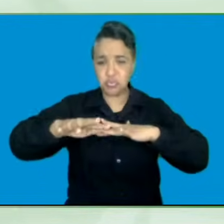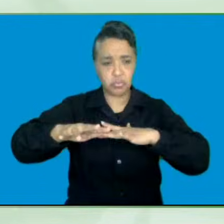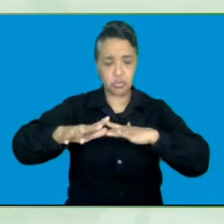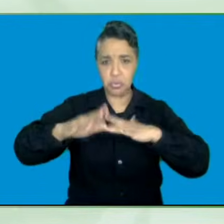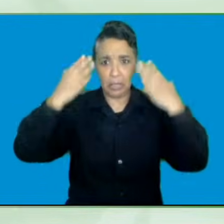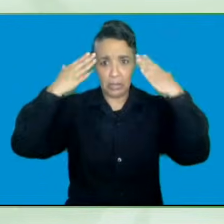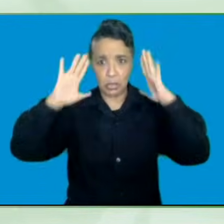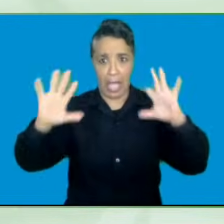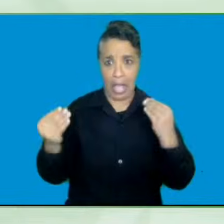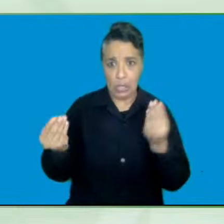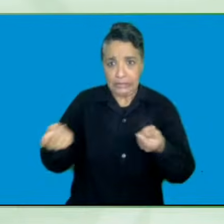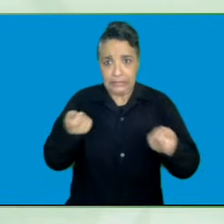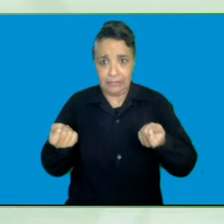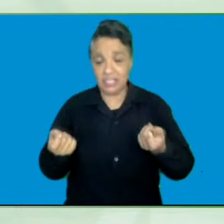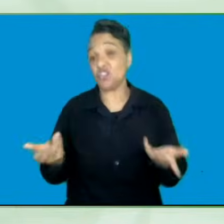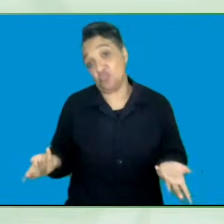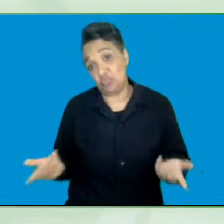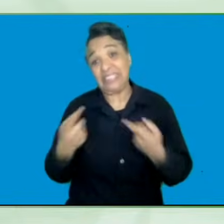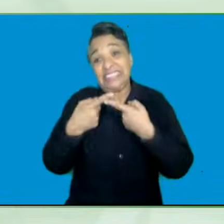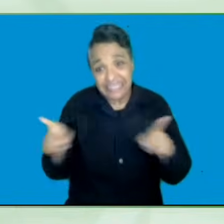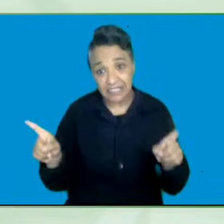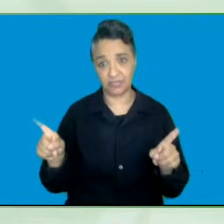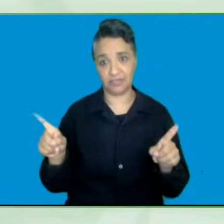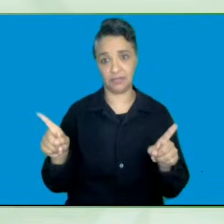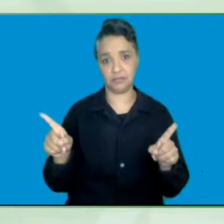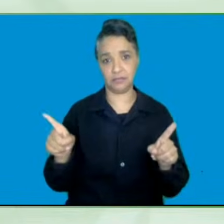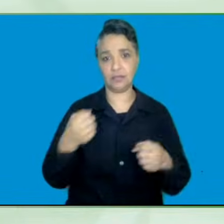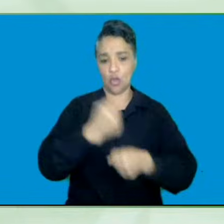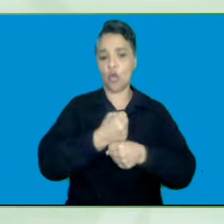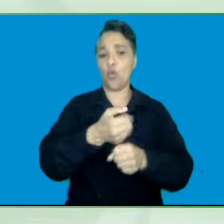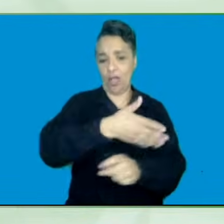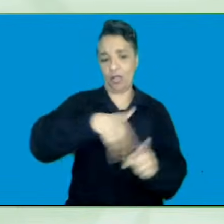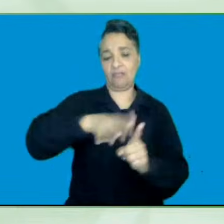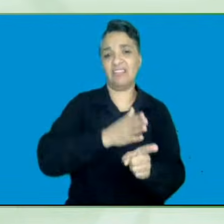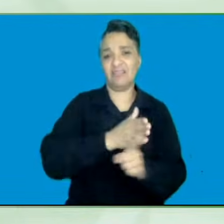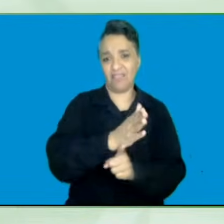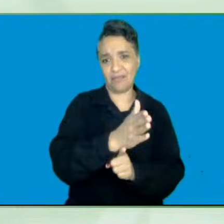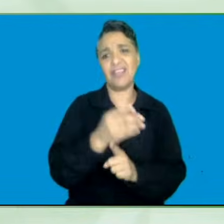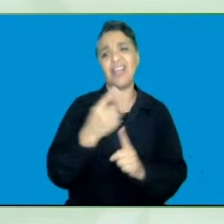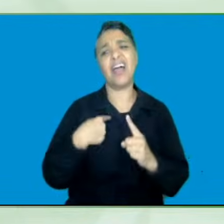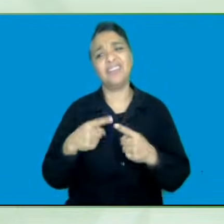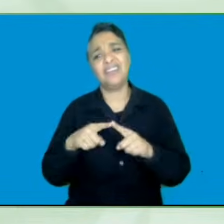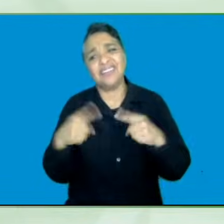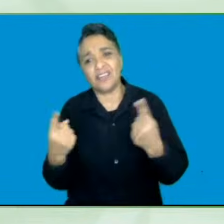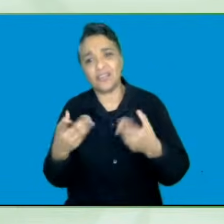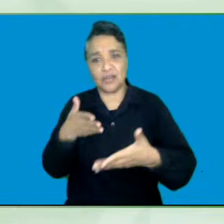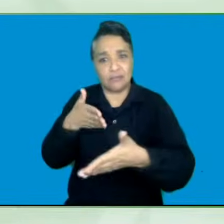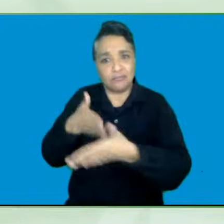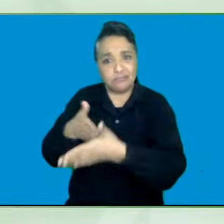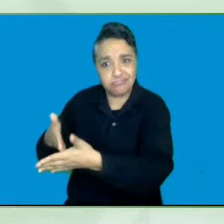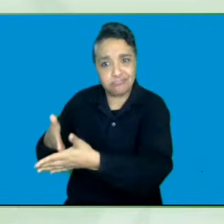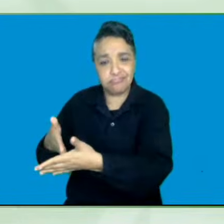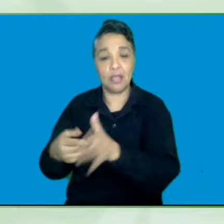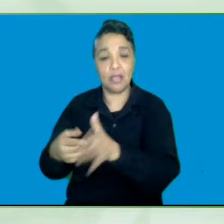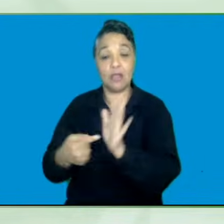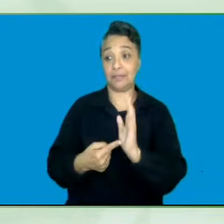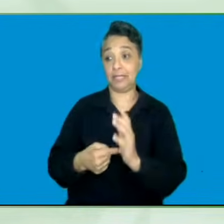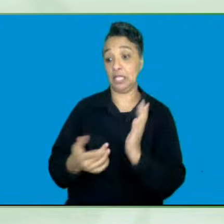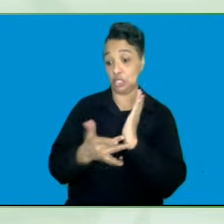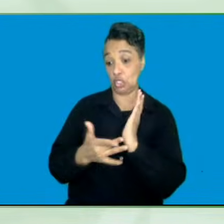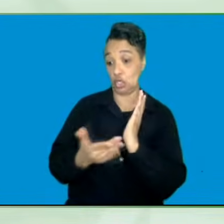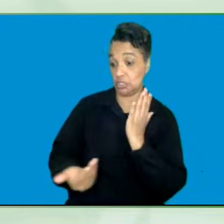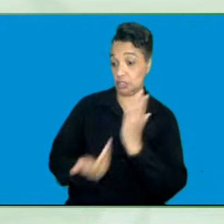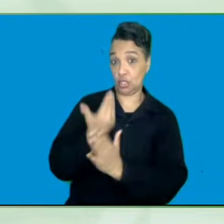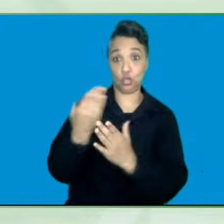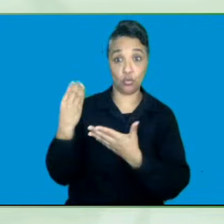it's not, there are some practical challenges associated with bringing new technologies into these